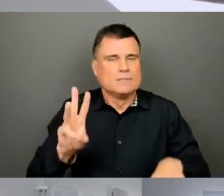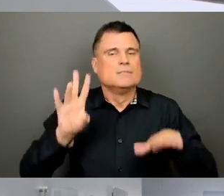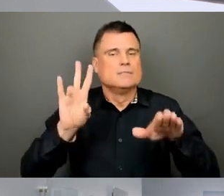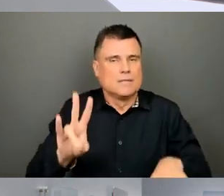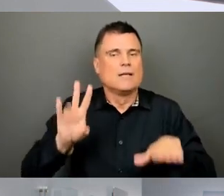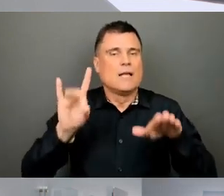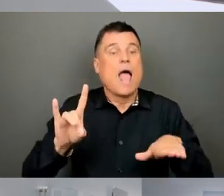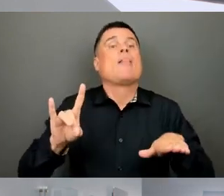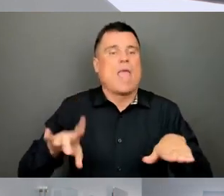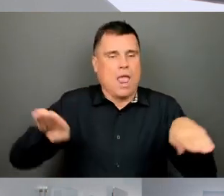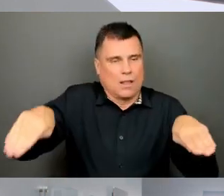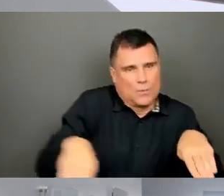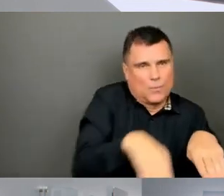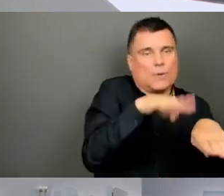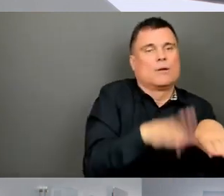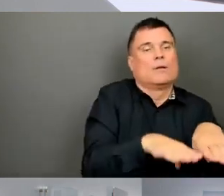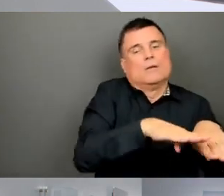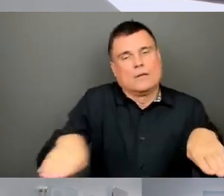Five, 6 to the slide.